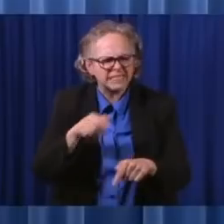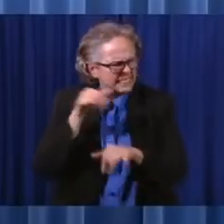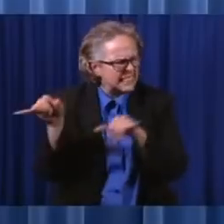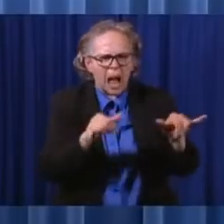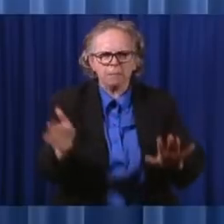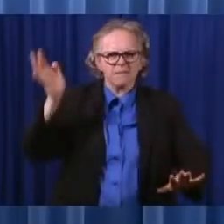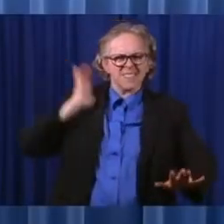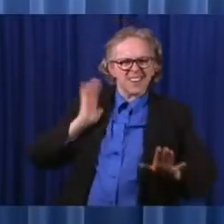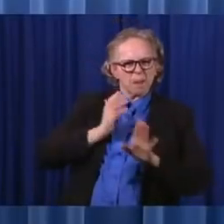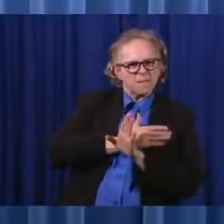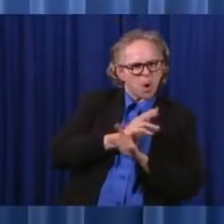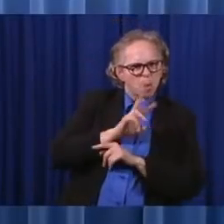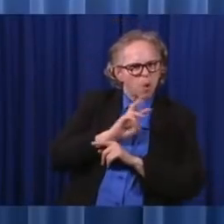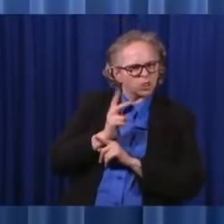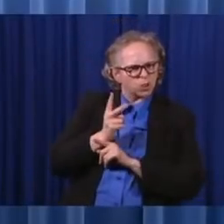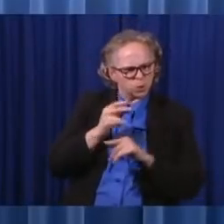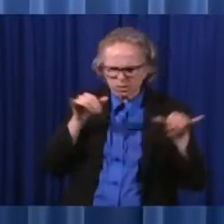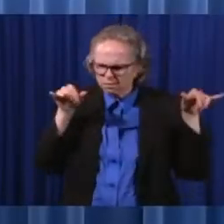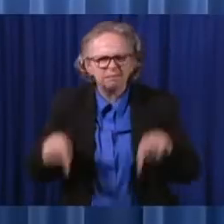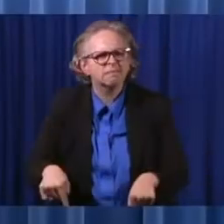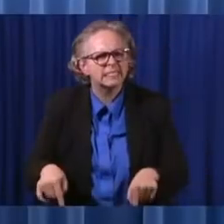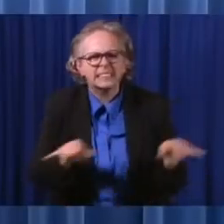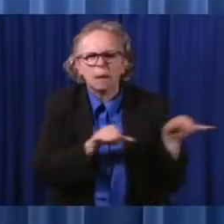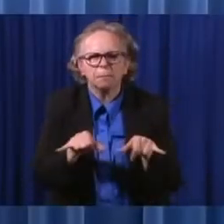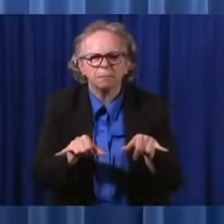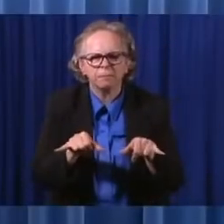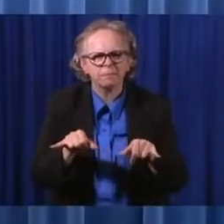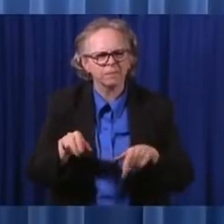Again, some argue for no standards.